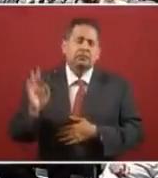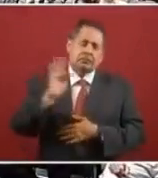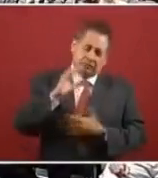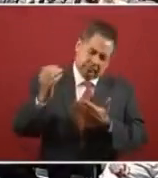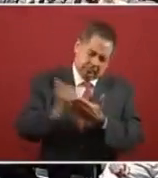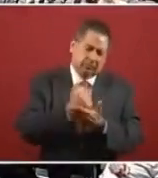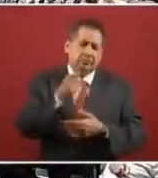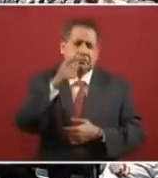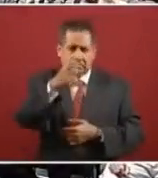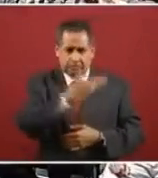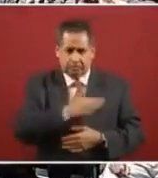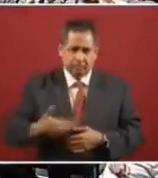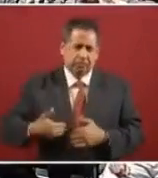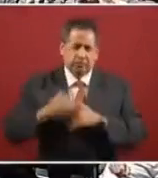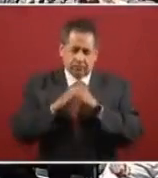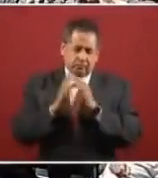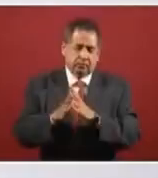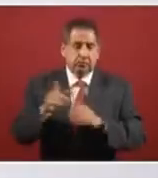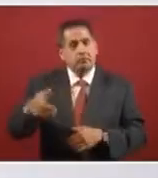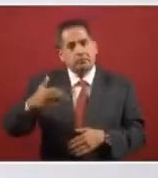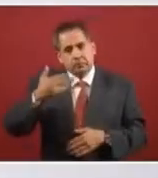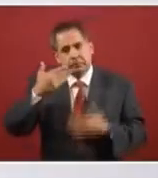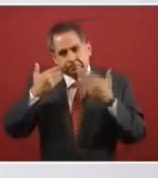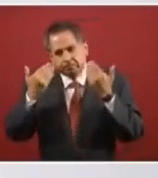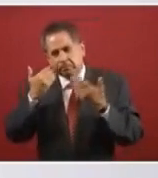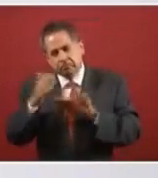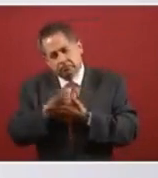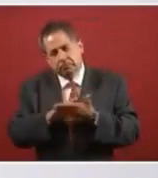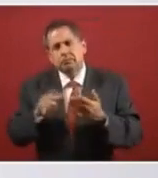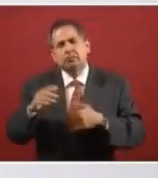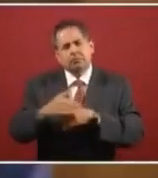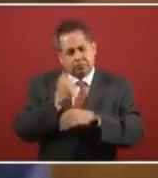your position to be able Aksarben